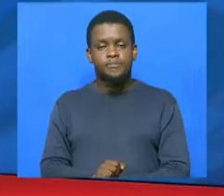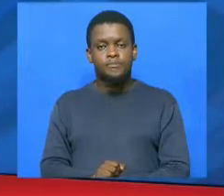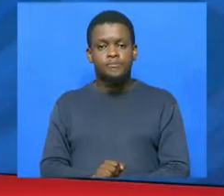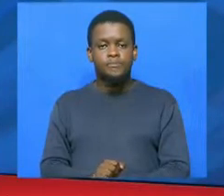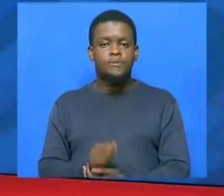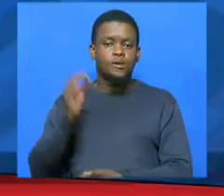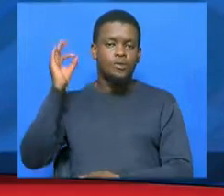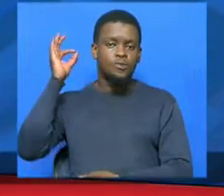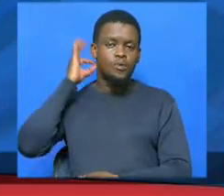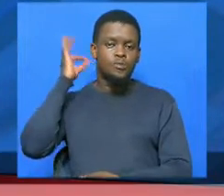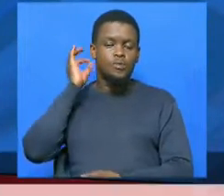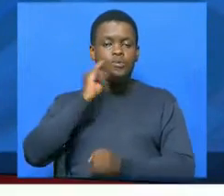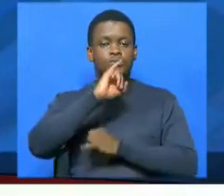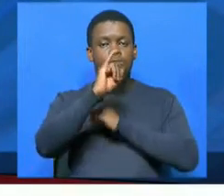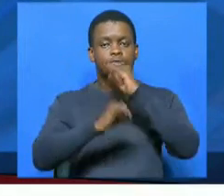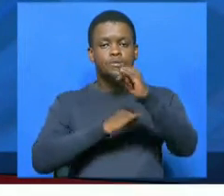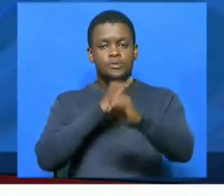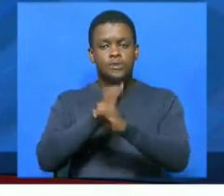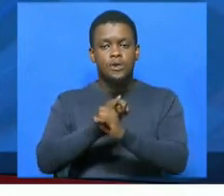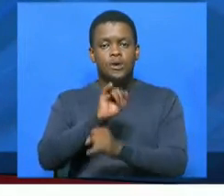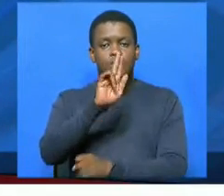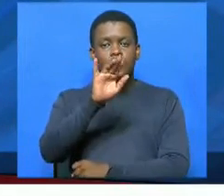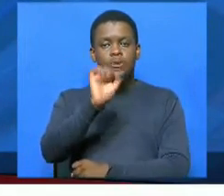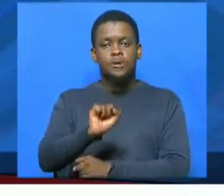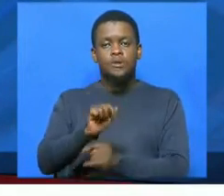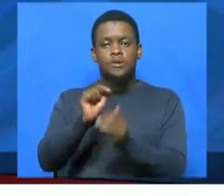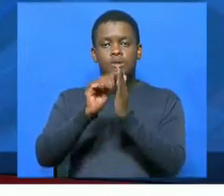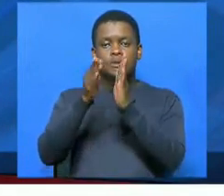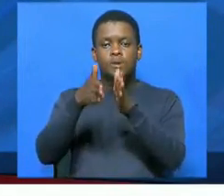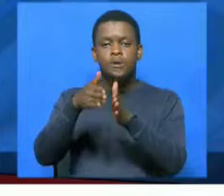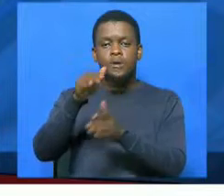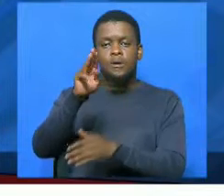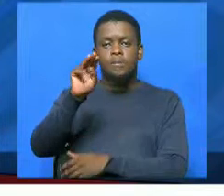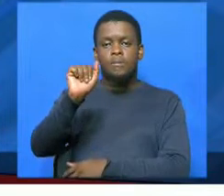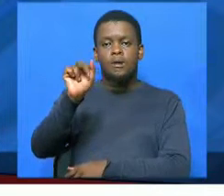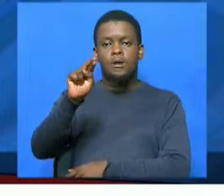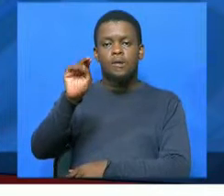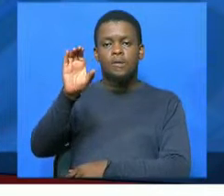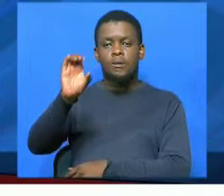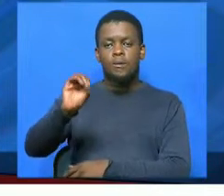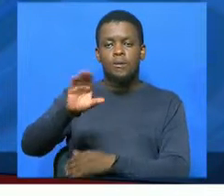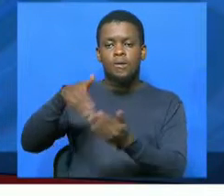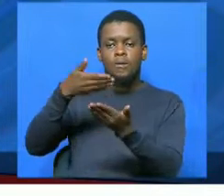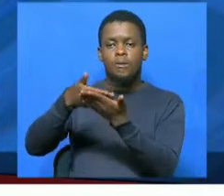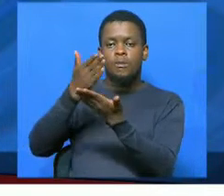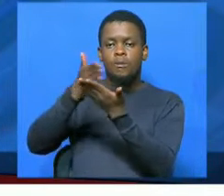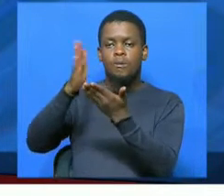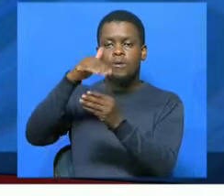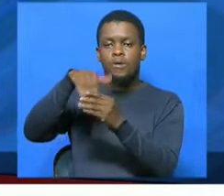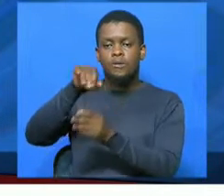In international news, the U.S. Secretary of State Marco Rubio has arrived in Saudi